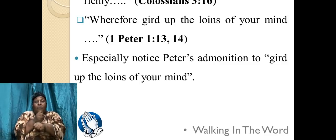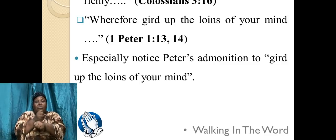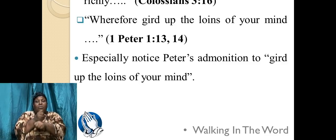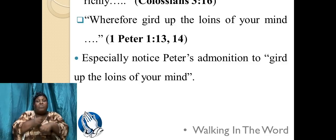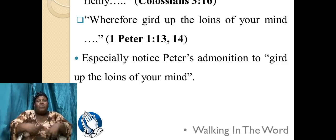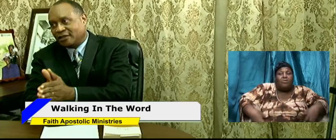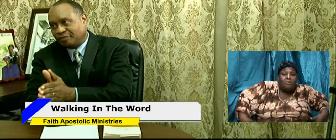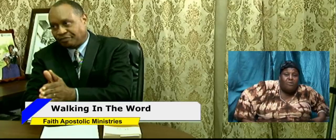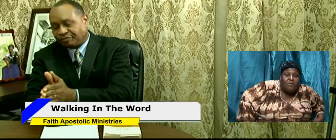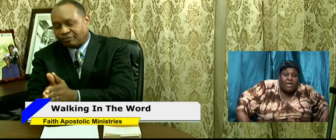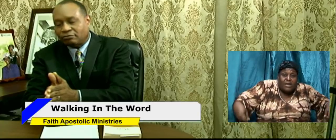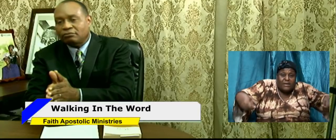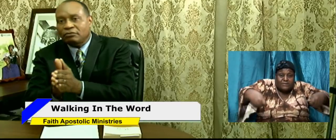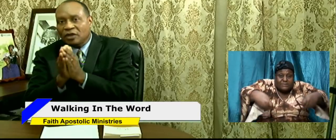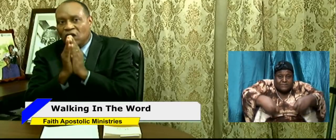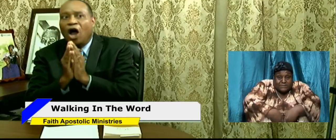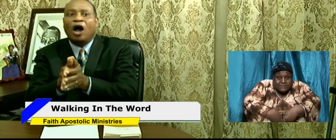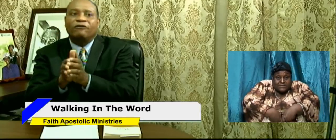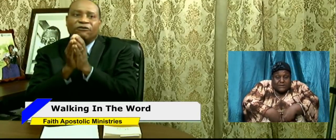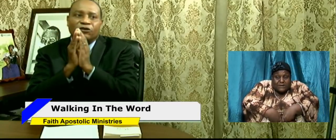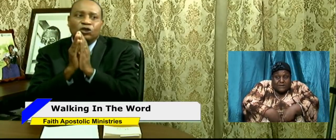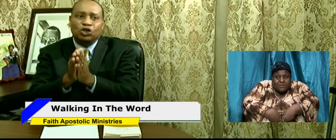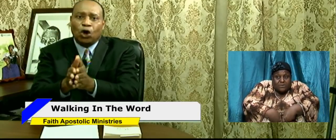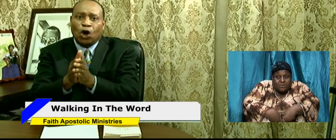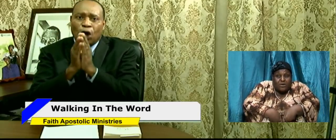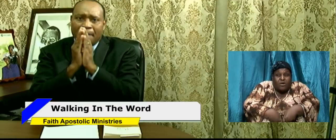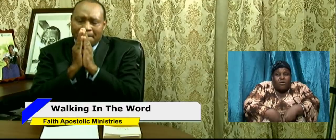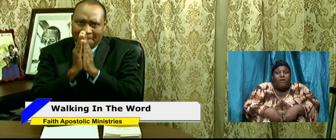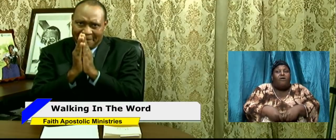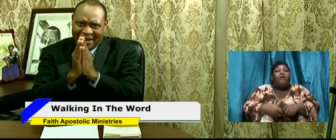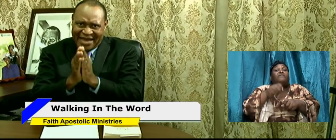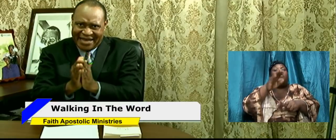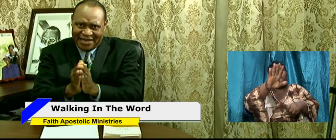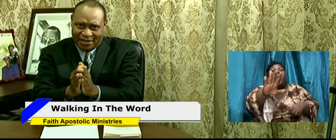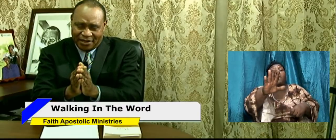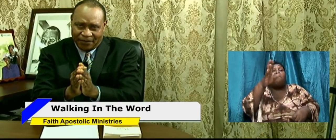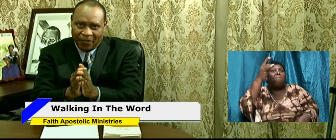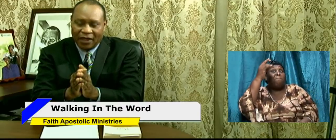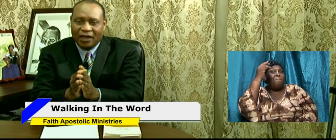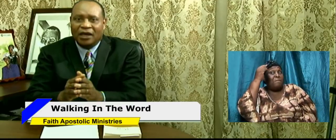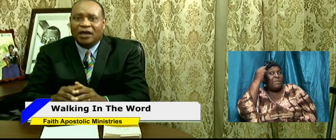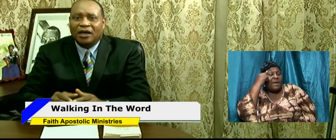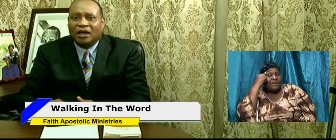loins of your mind